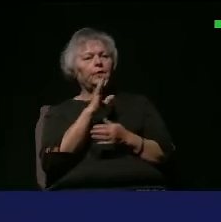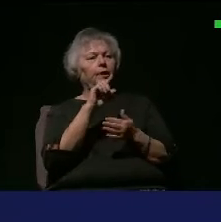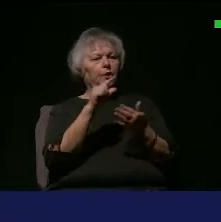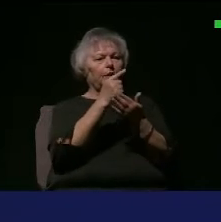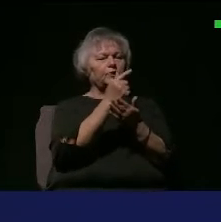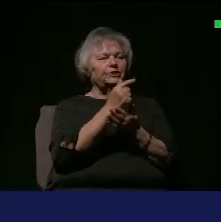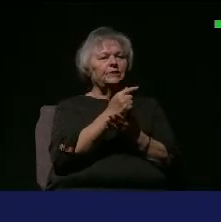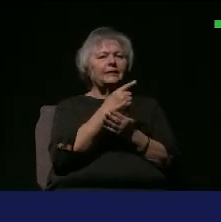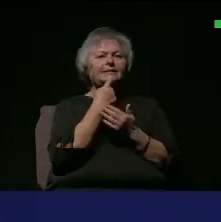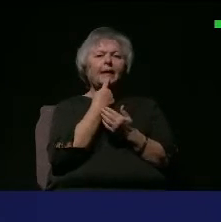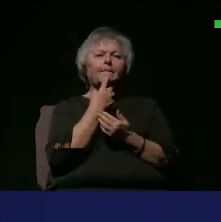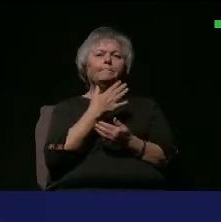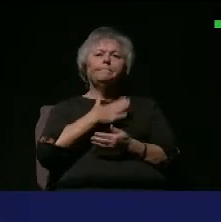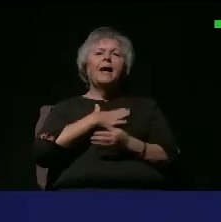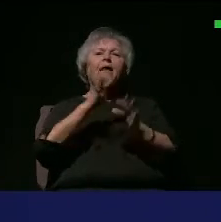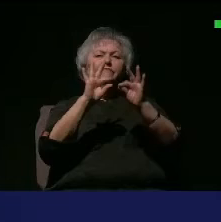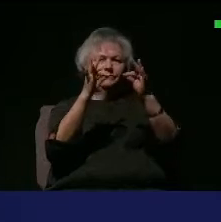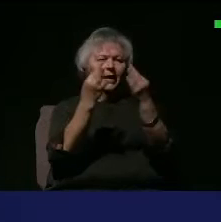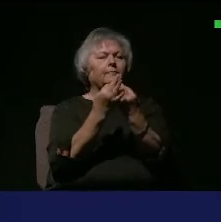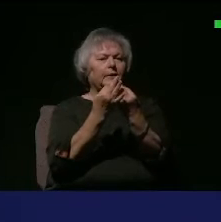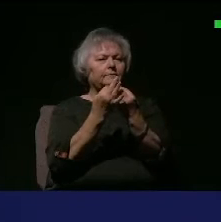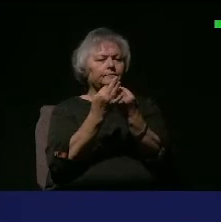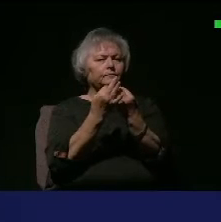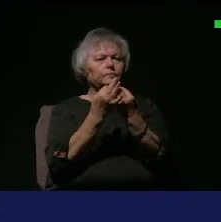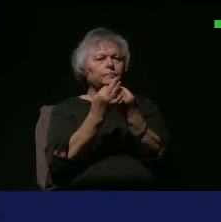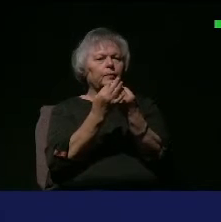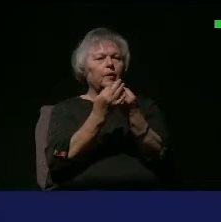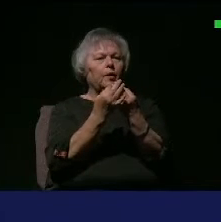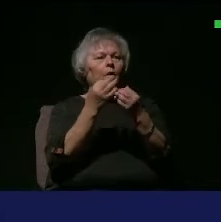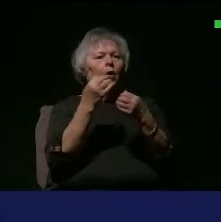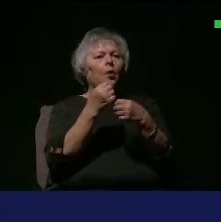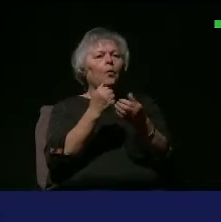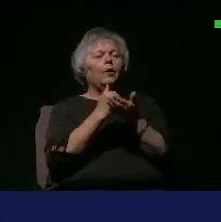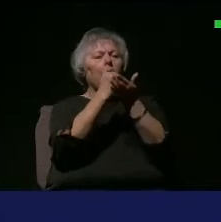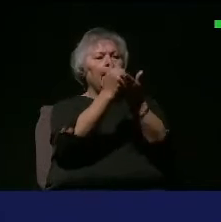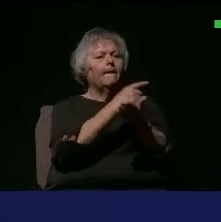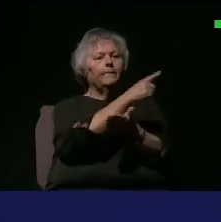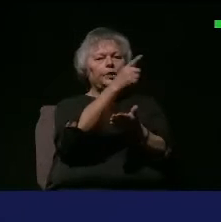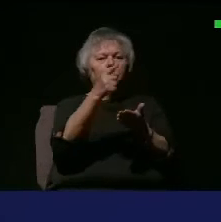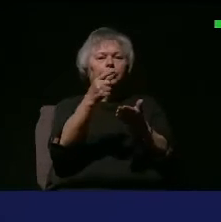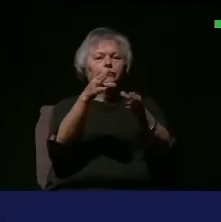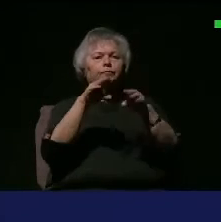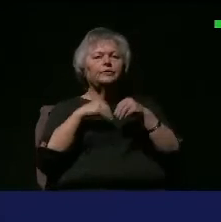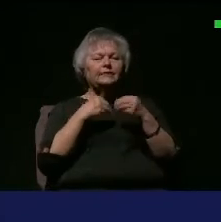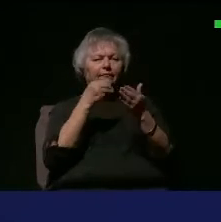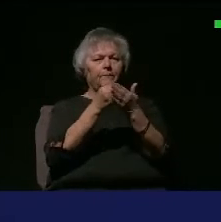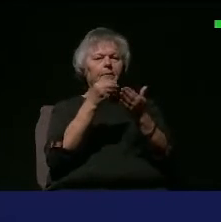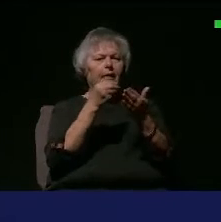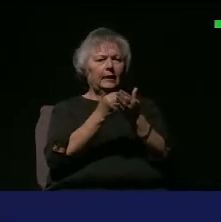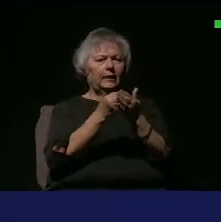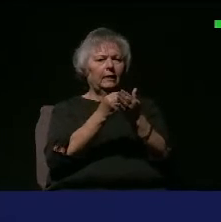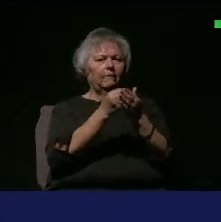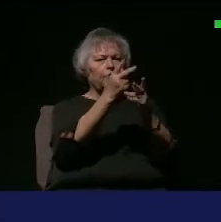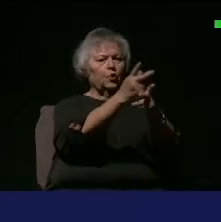speech, he said, "My family is going to create a grant to eliminate your student loans." He